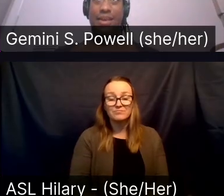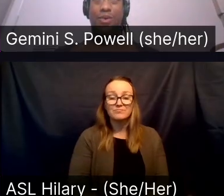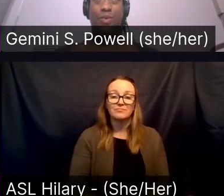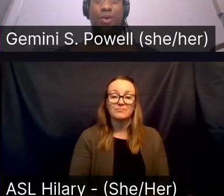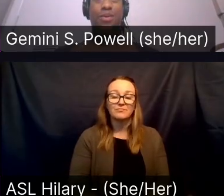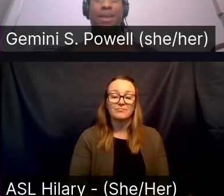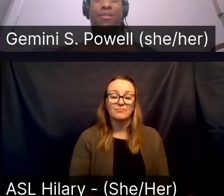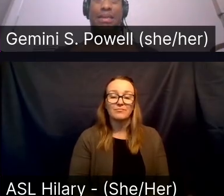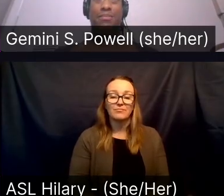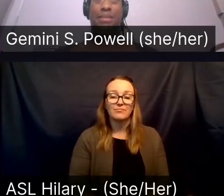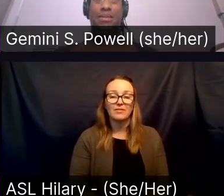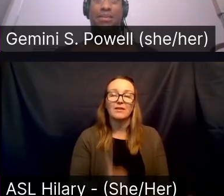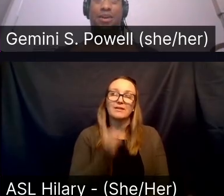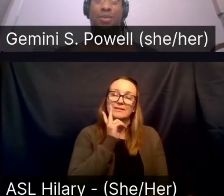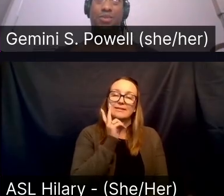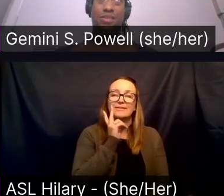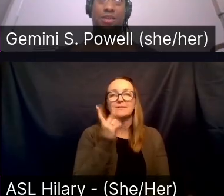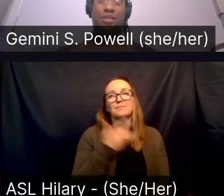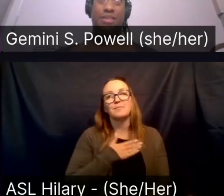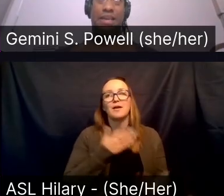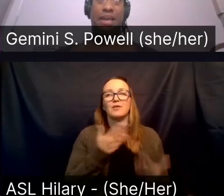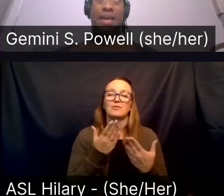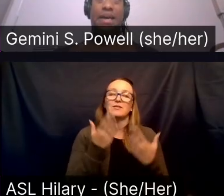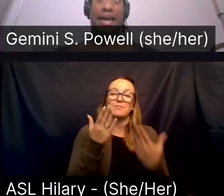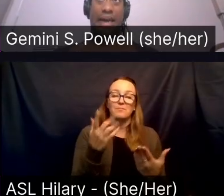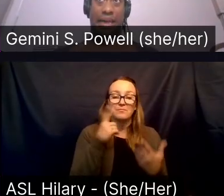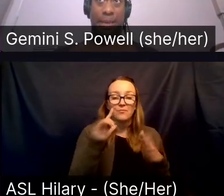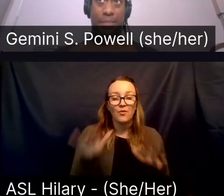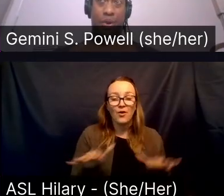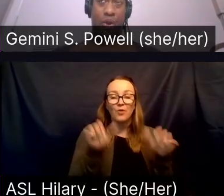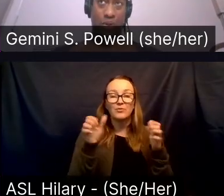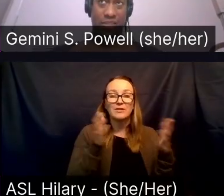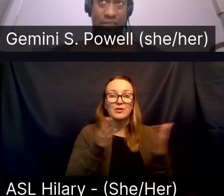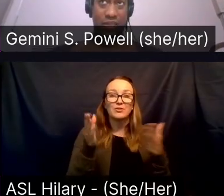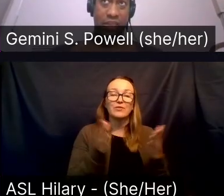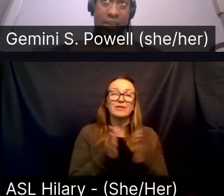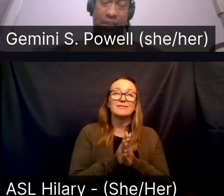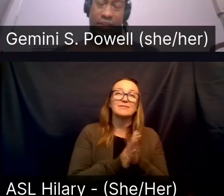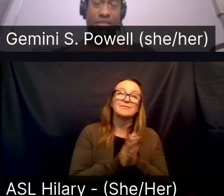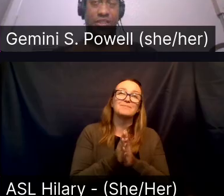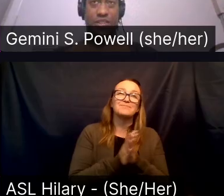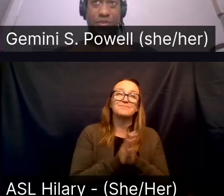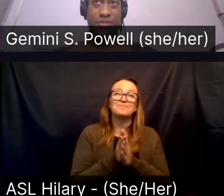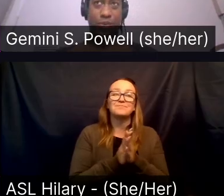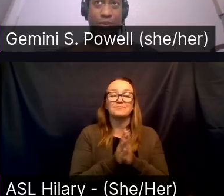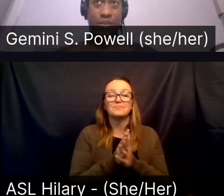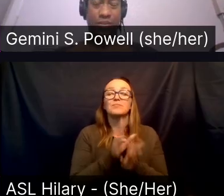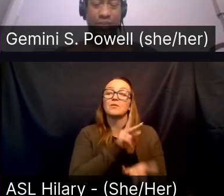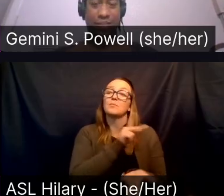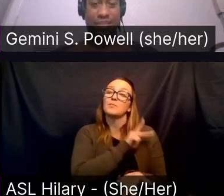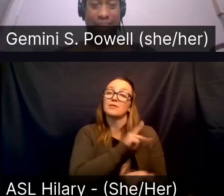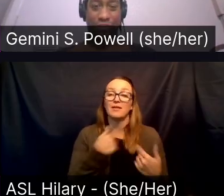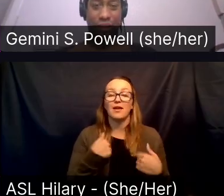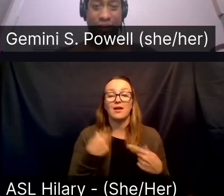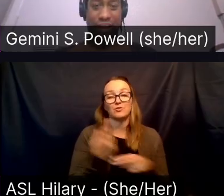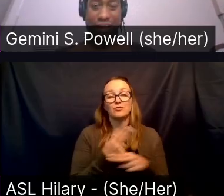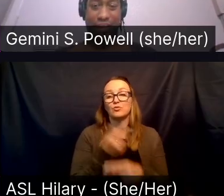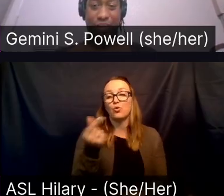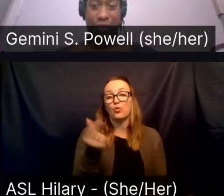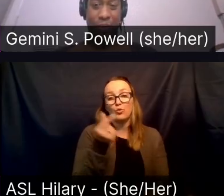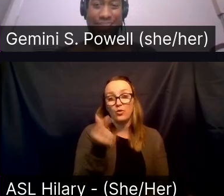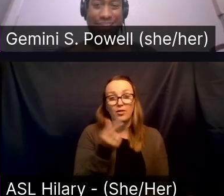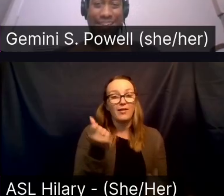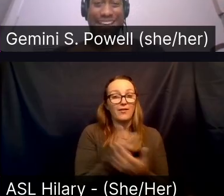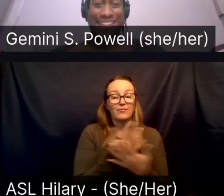Let's see, what would I recommend as a hosting service? I personally have just used Google because everything